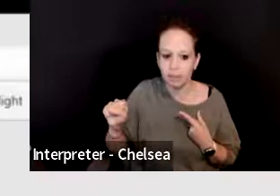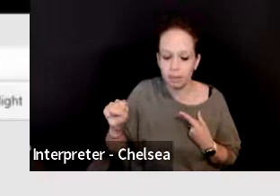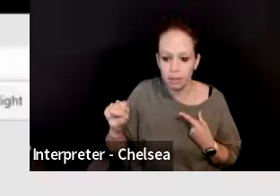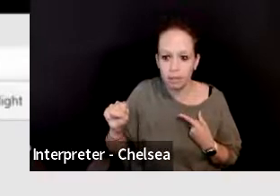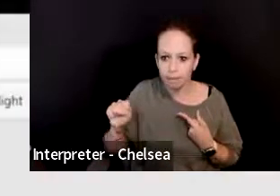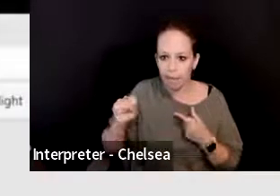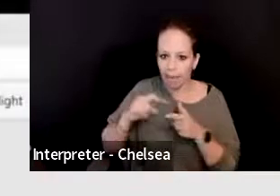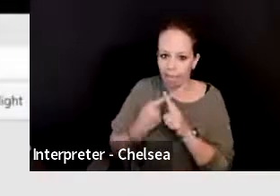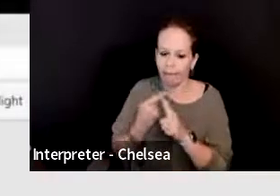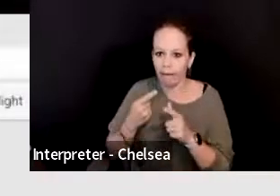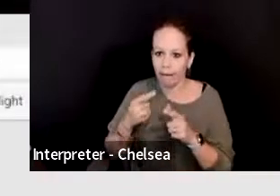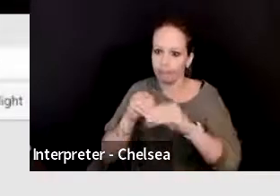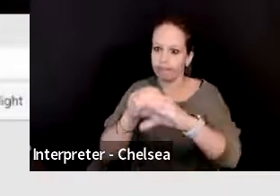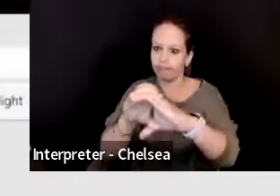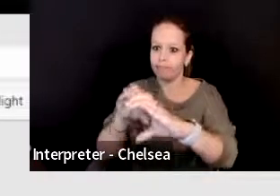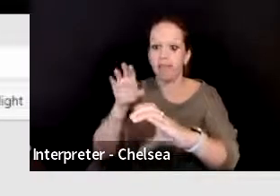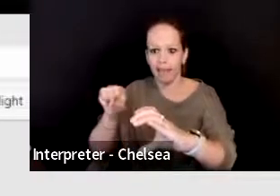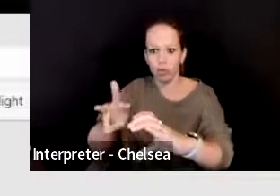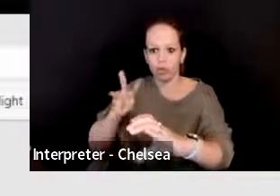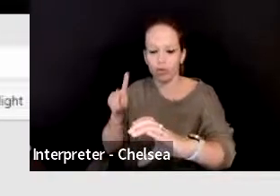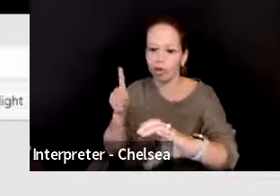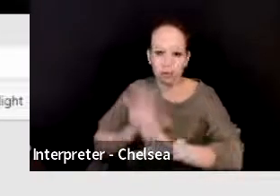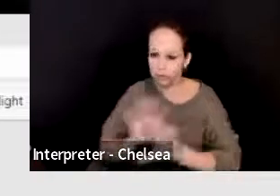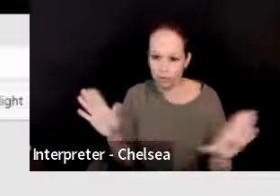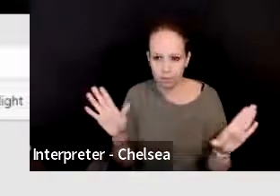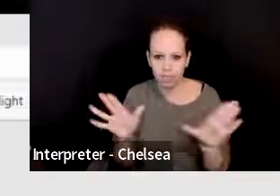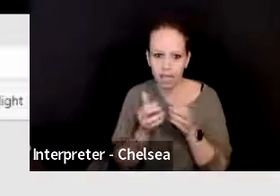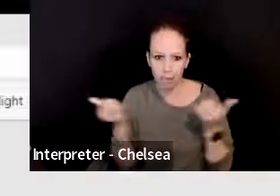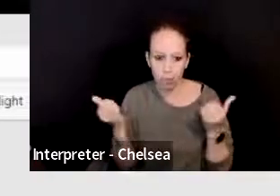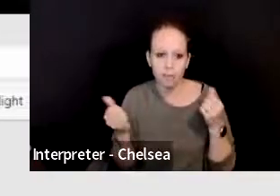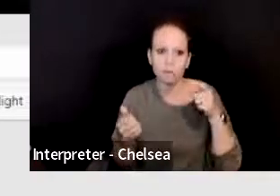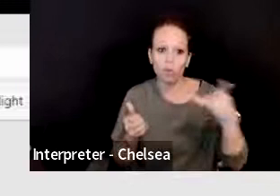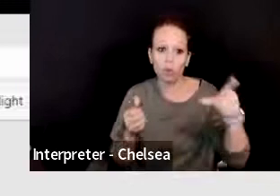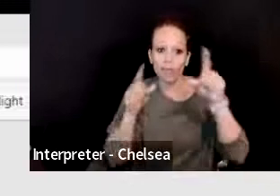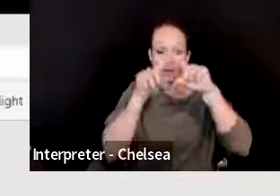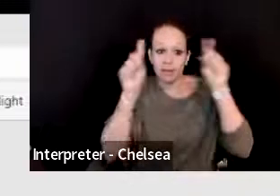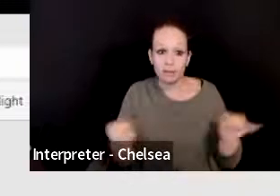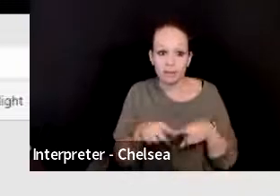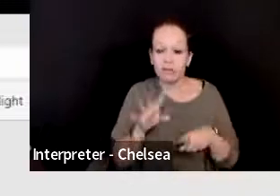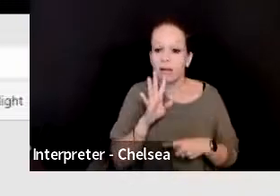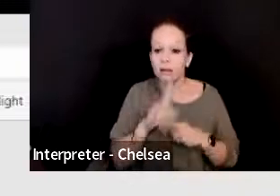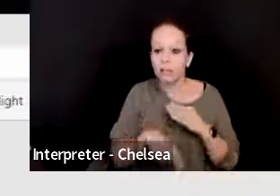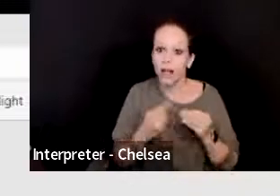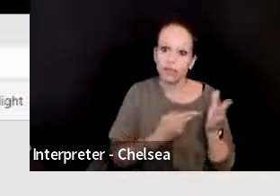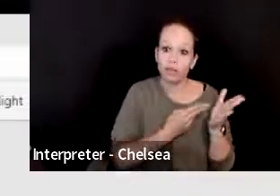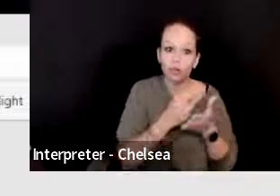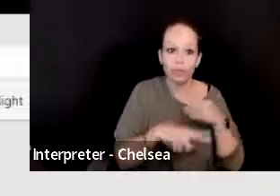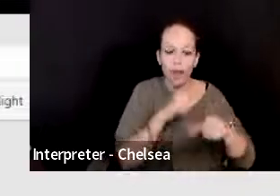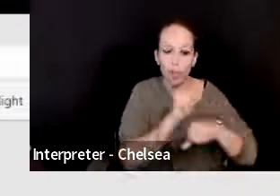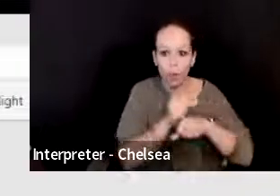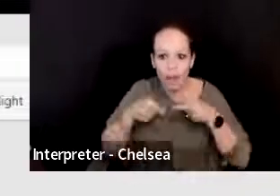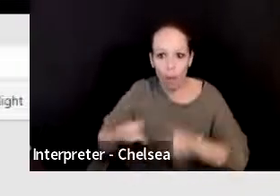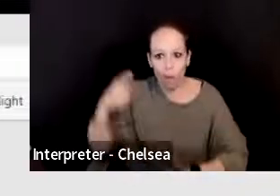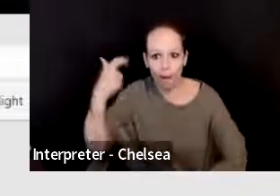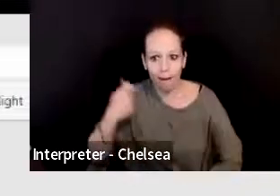This infographic, titled The Truth About Working While Receiving SSI, talks about or